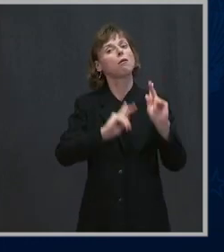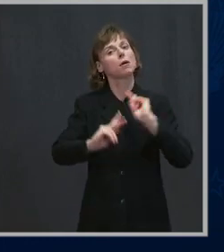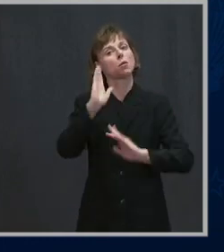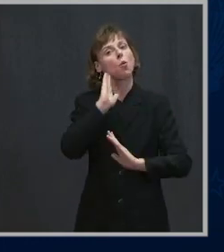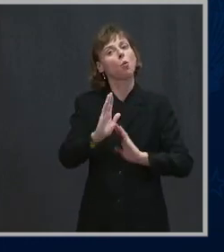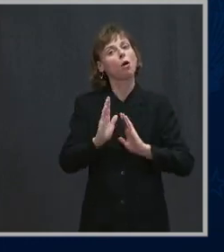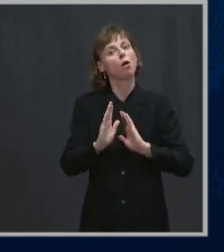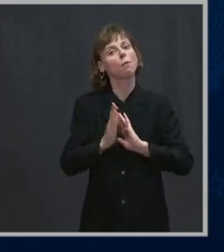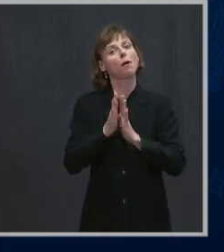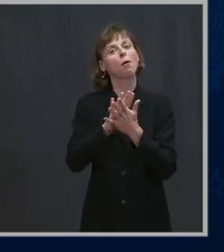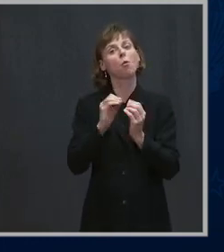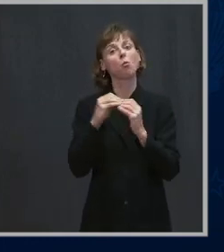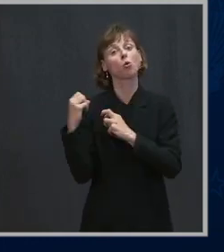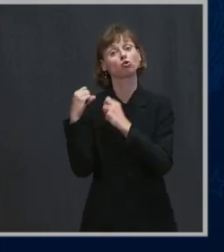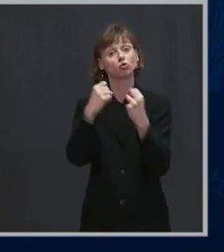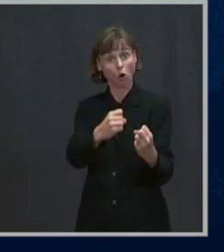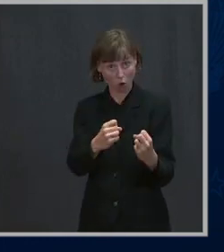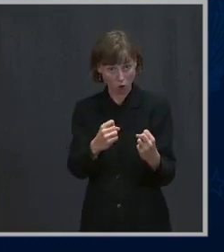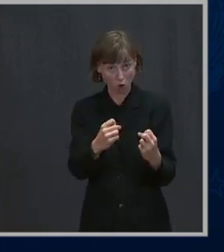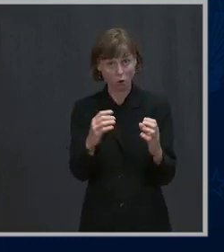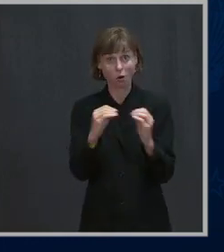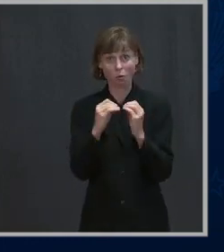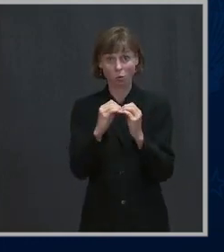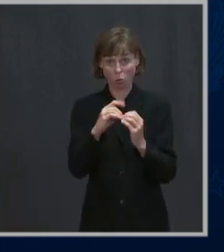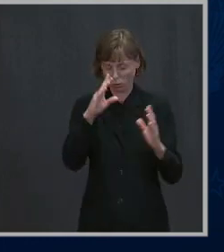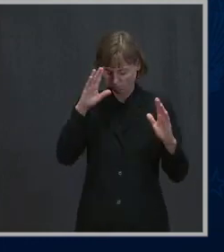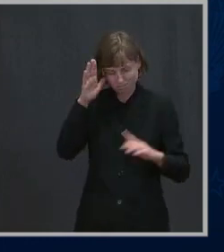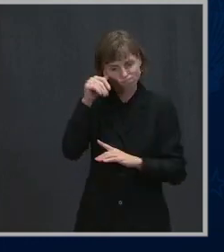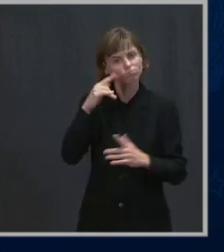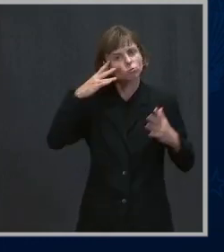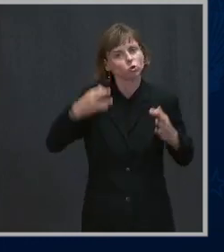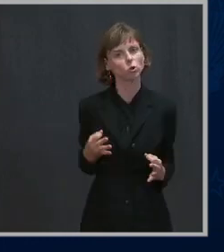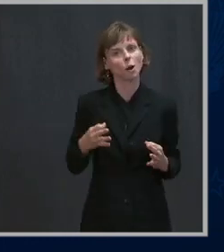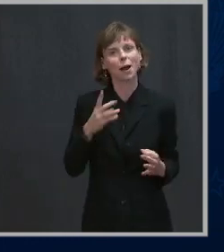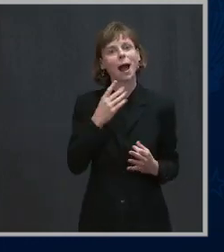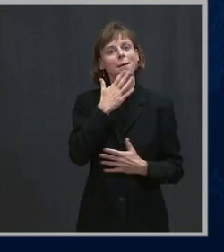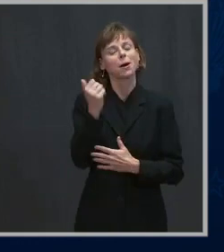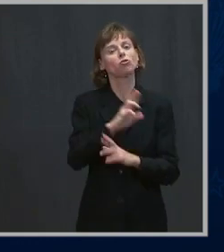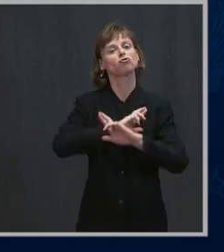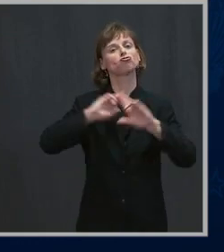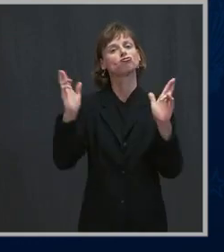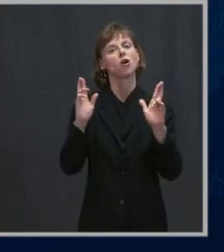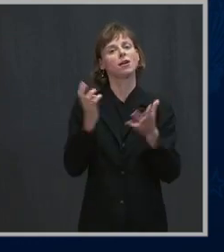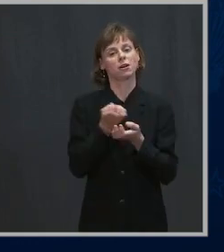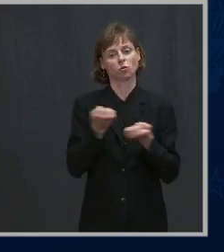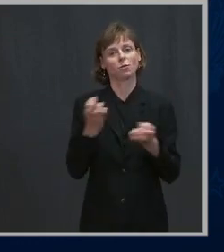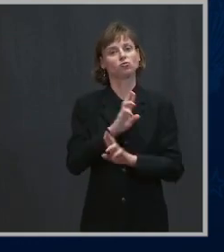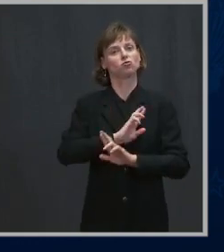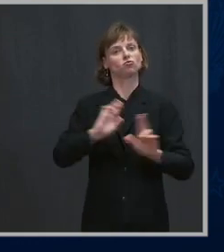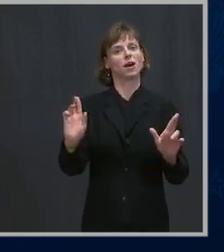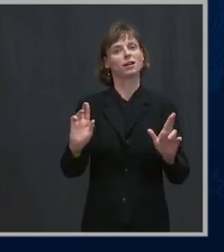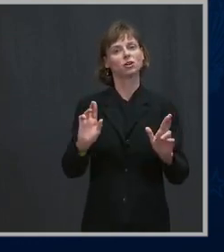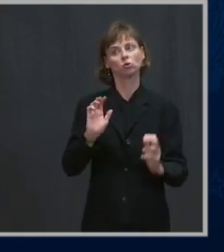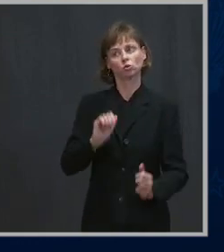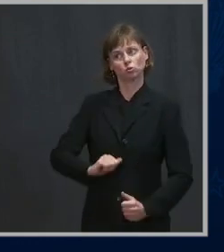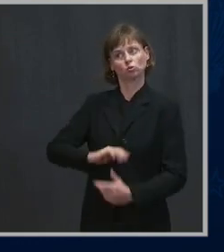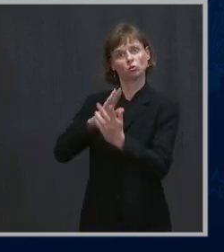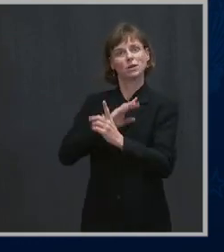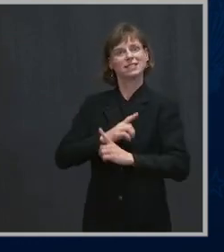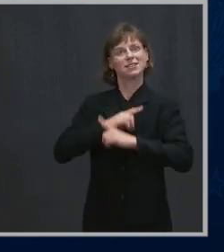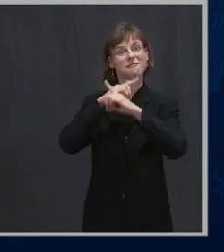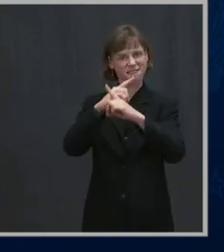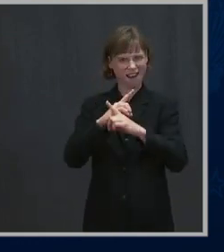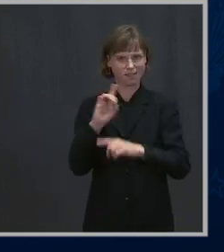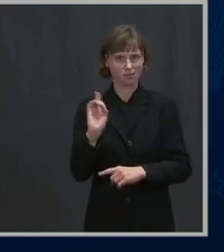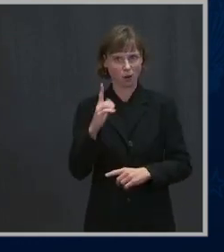determined and better equipped to unite the world in fighting to defend democracy because we have fought for